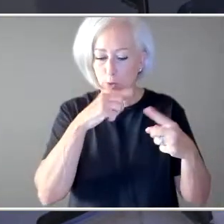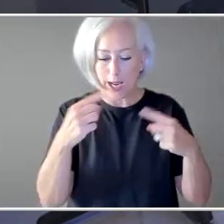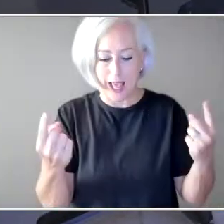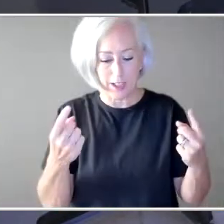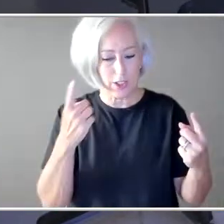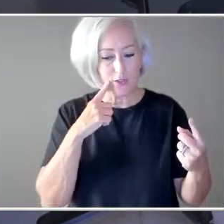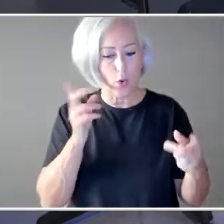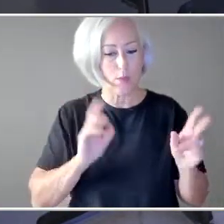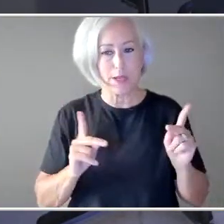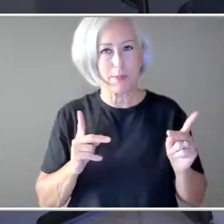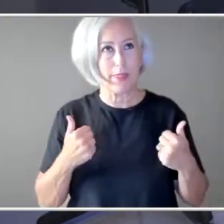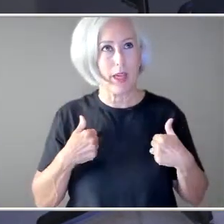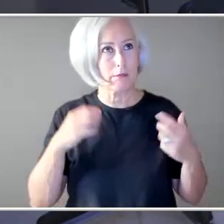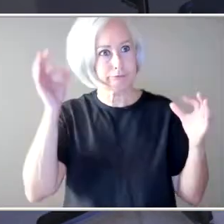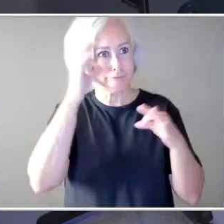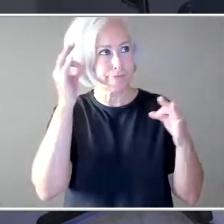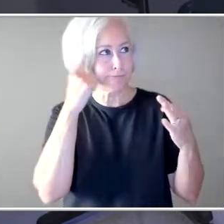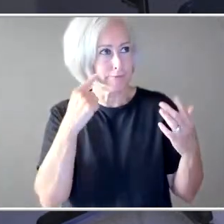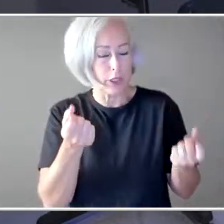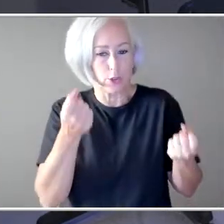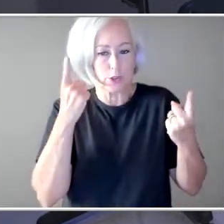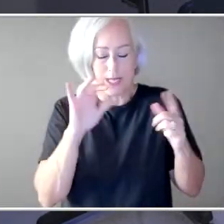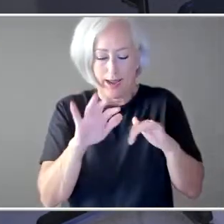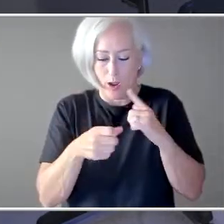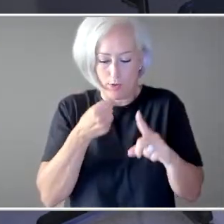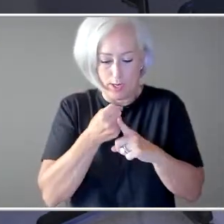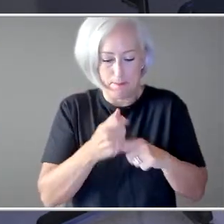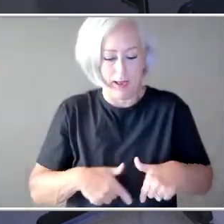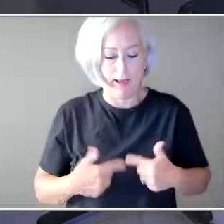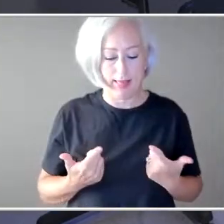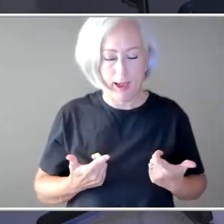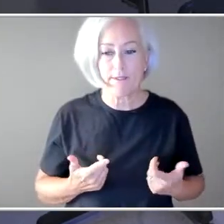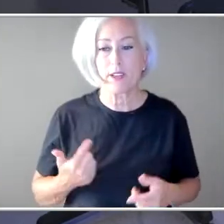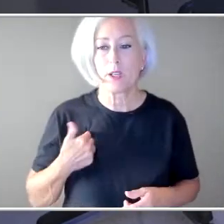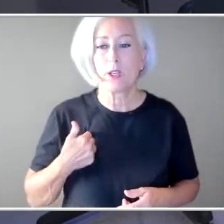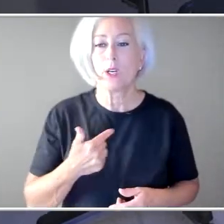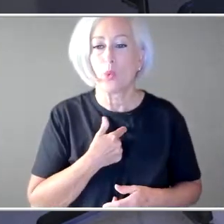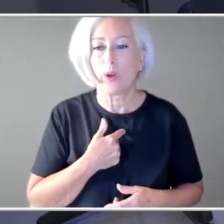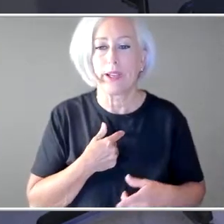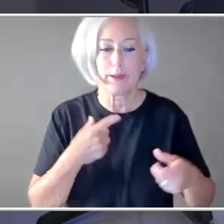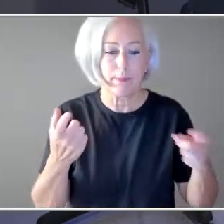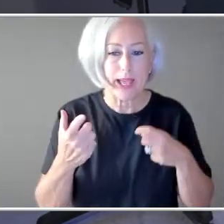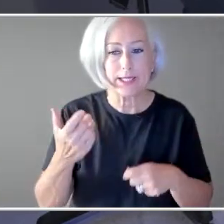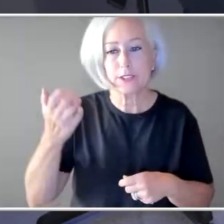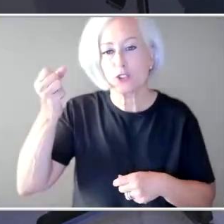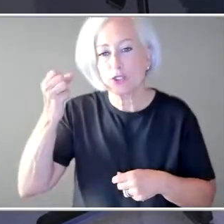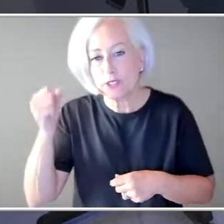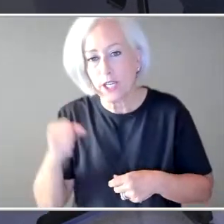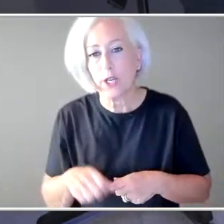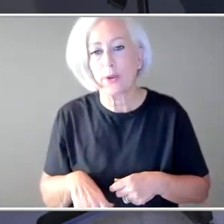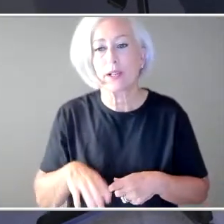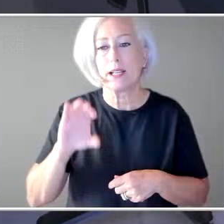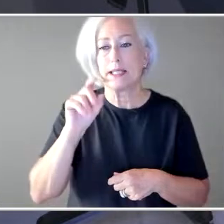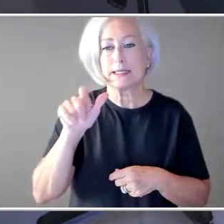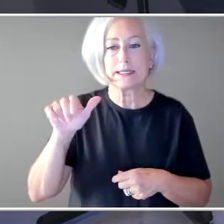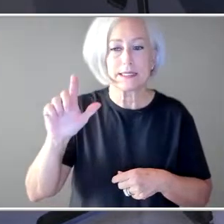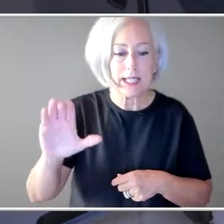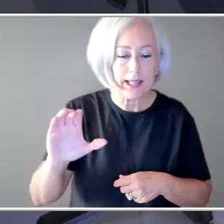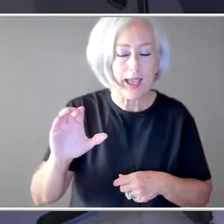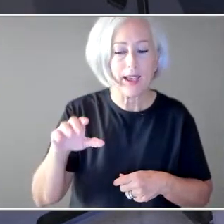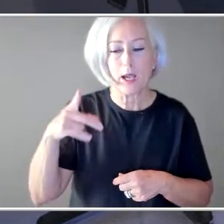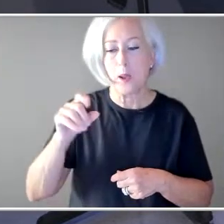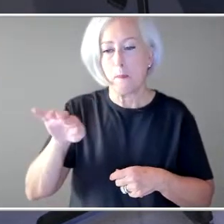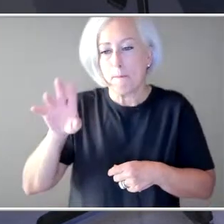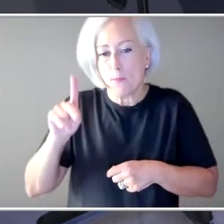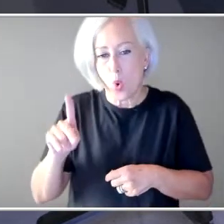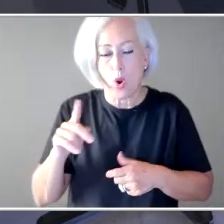them, really understand the impact that it has on people's lives. He says, we deal with dairy issues, celiac, pork intolerance at my house. It's definitely a lot more than just having